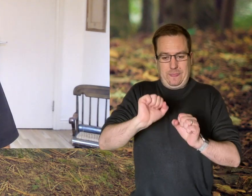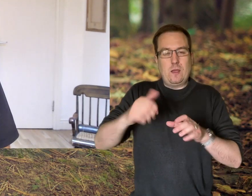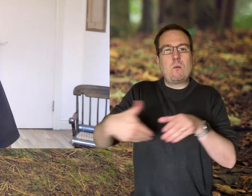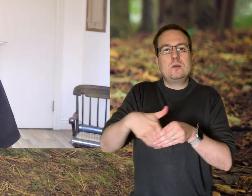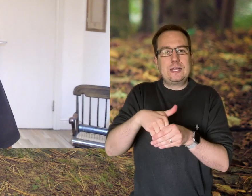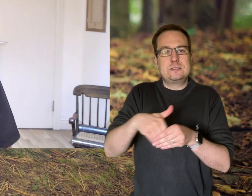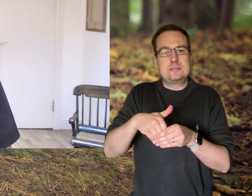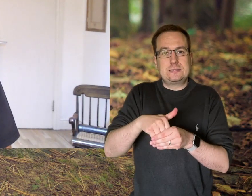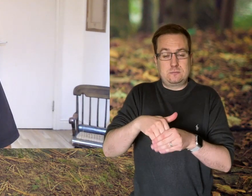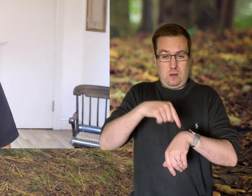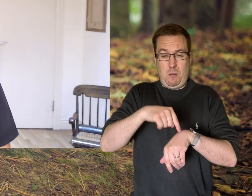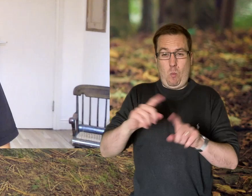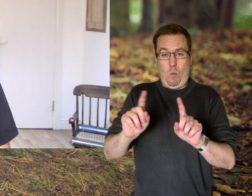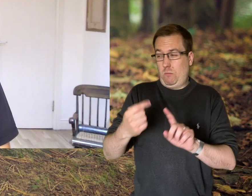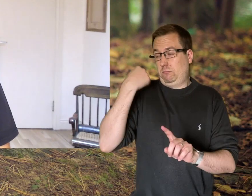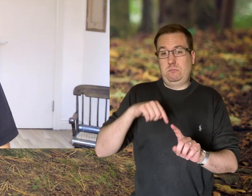demonstrate how radical